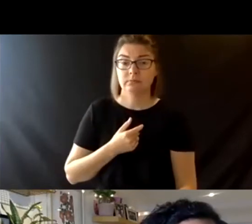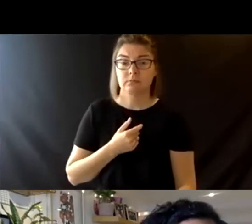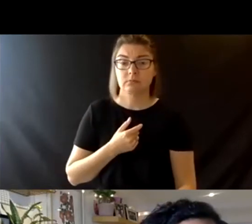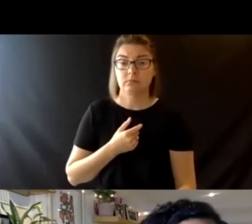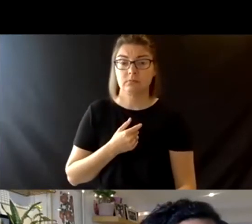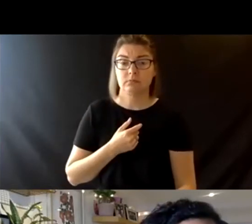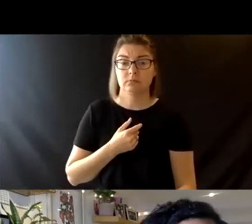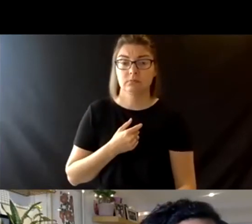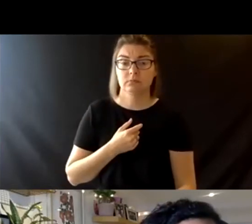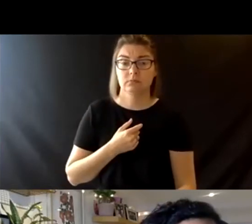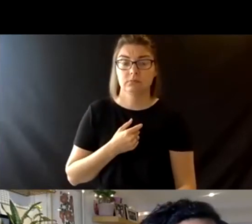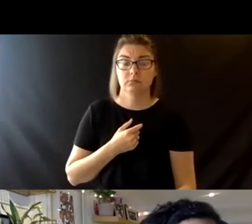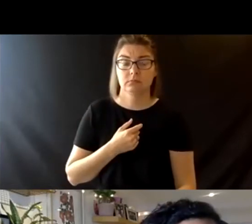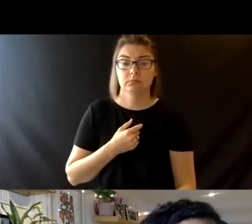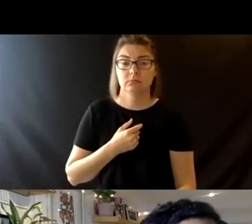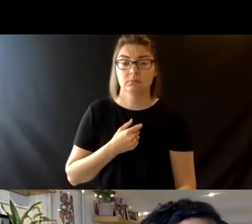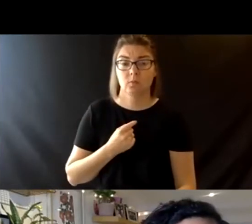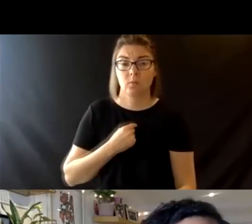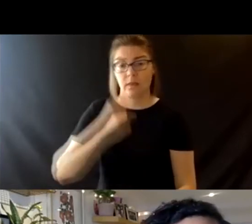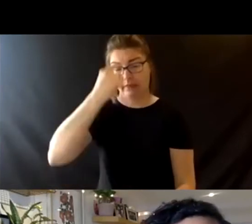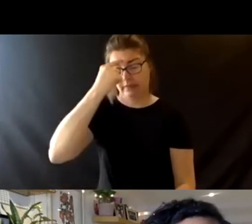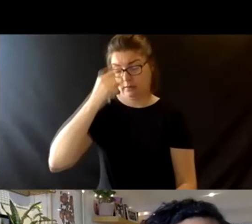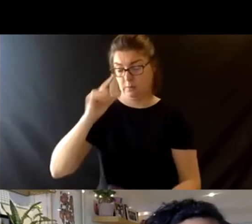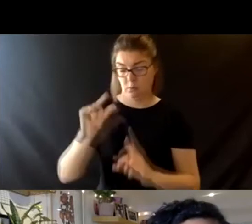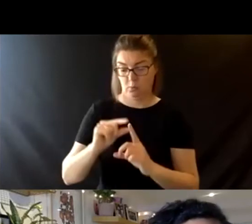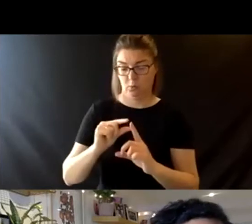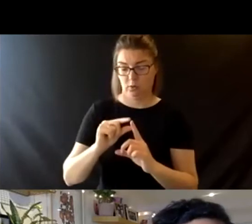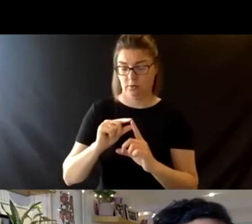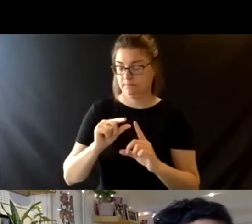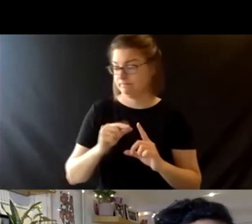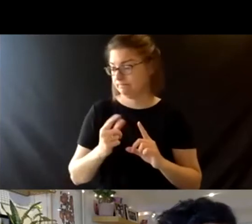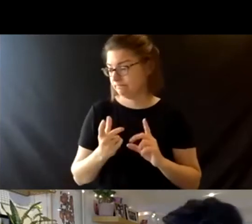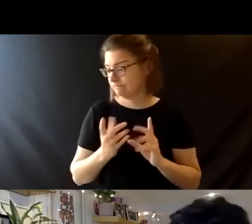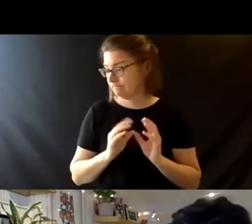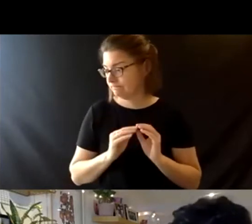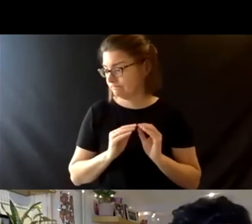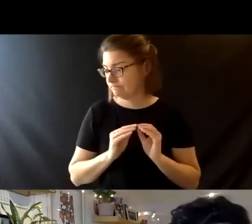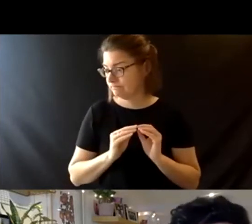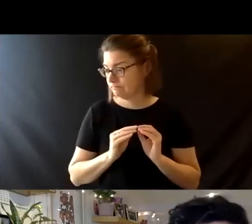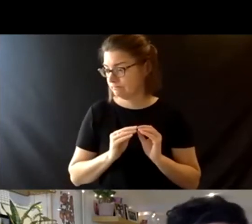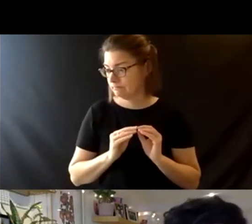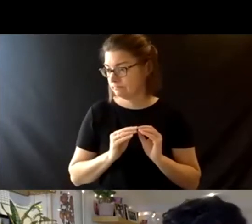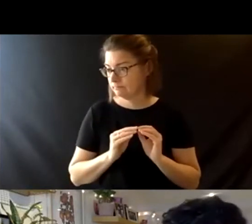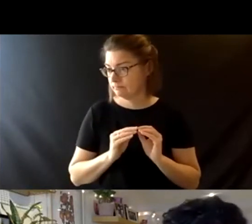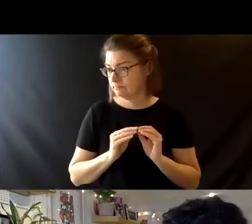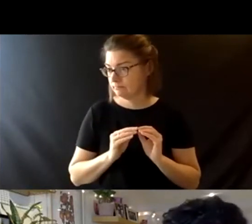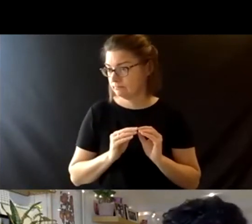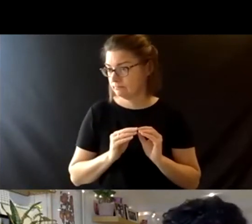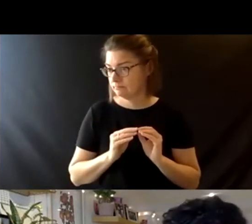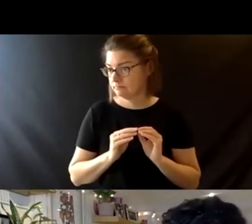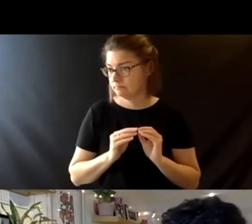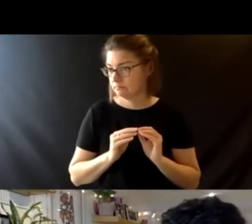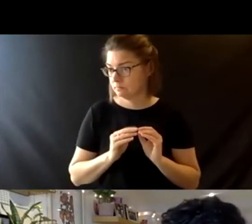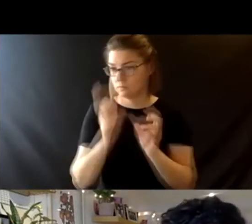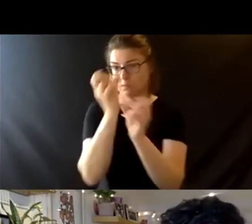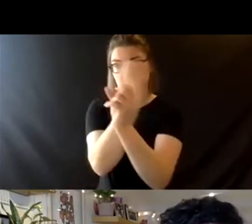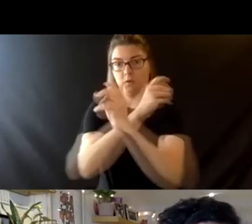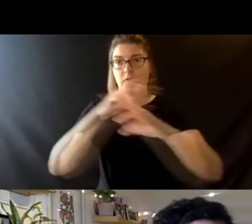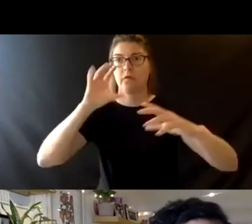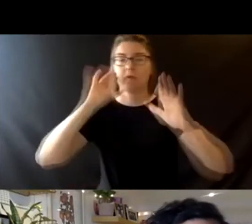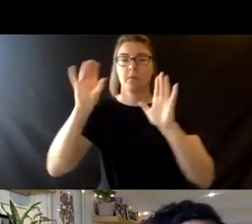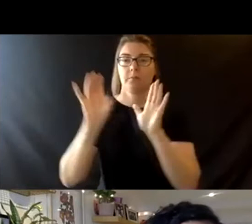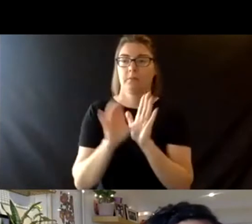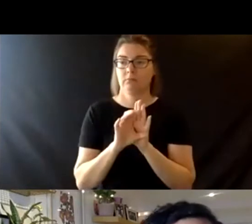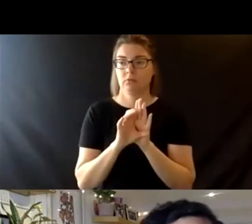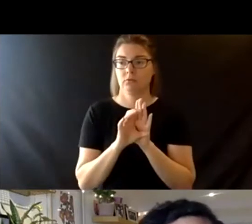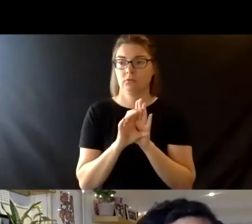I understand it whenever I think of intersectionality as more of a picture. I see this image of a